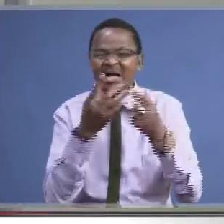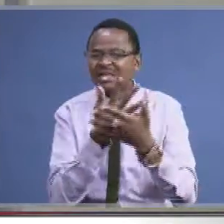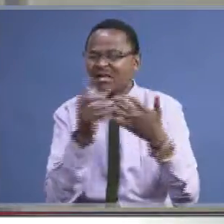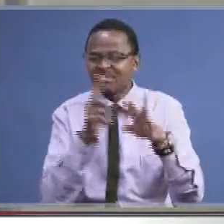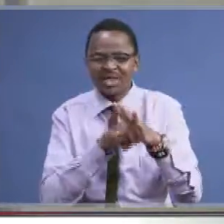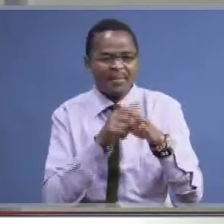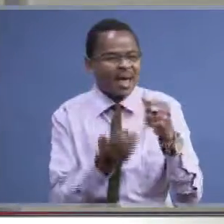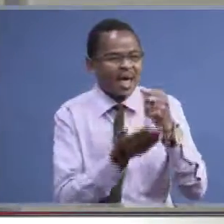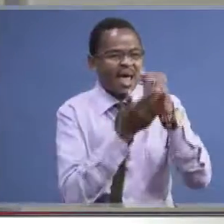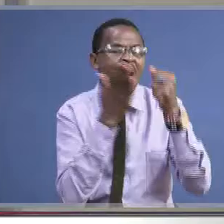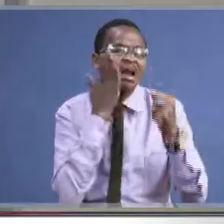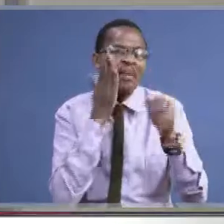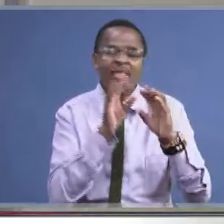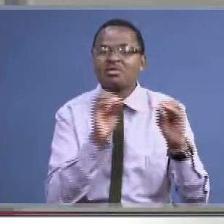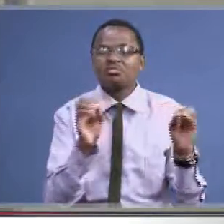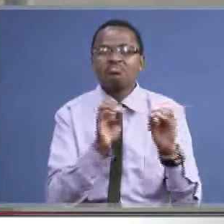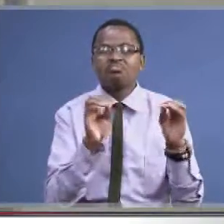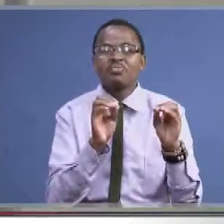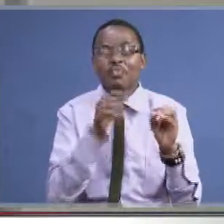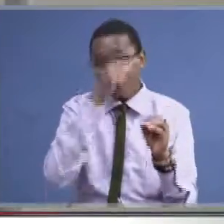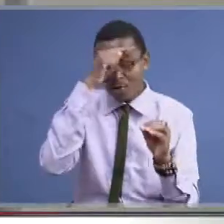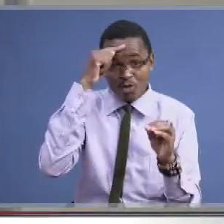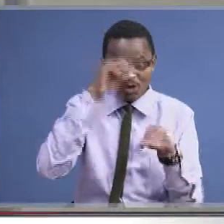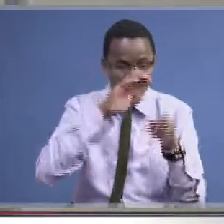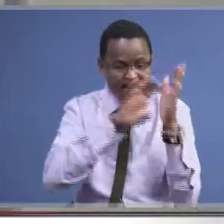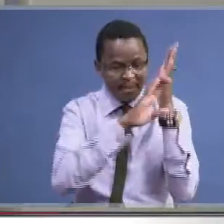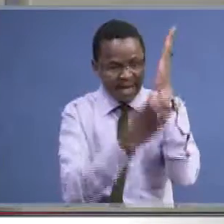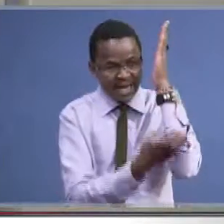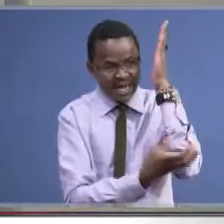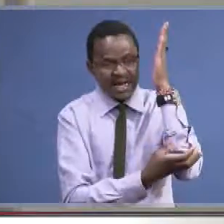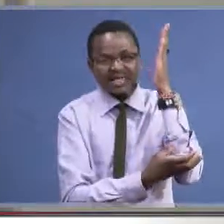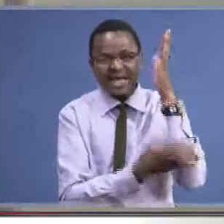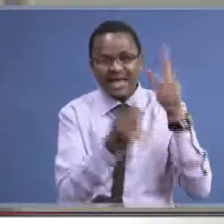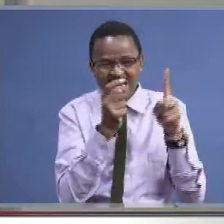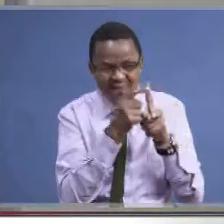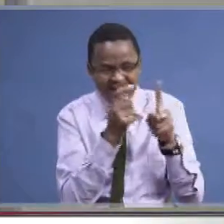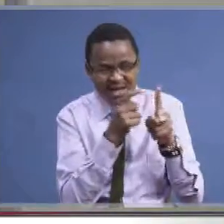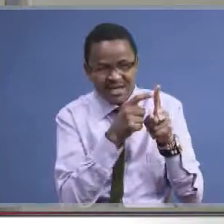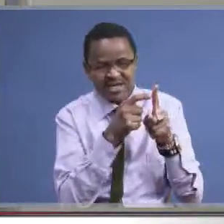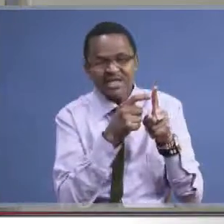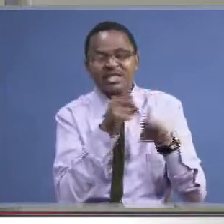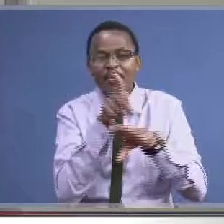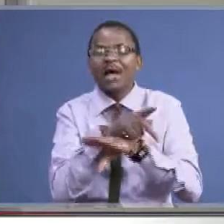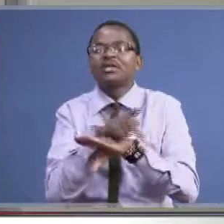not helped the mothers. And especially because pregnancy and labor is very practical,